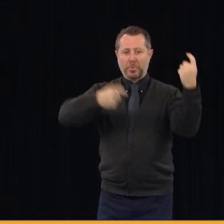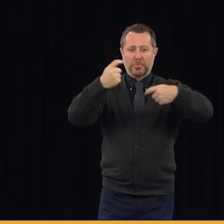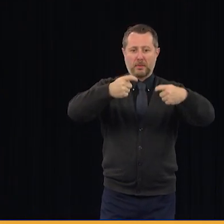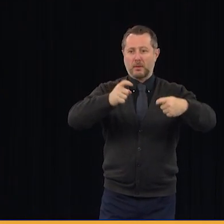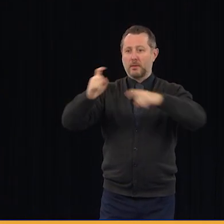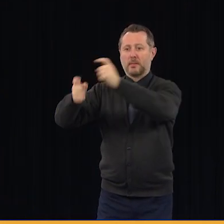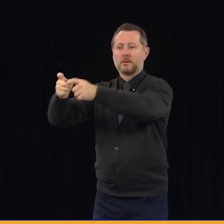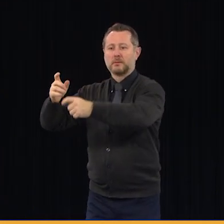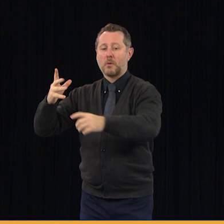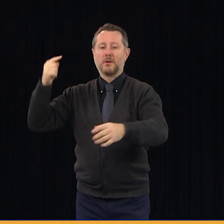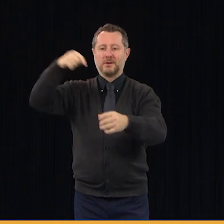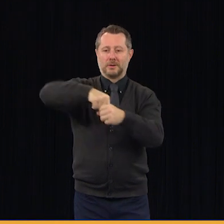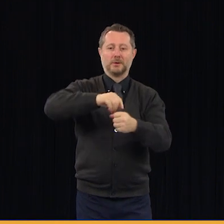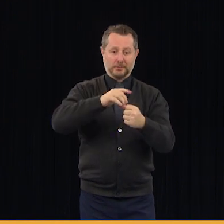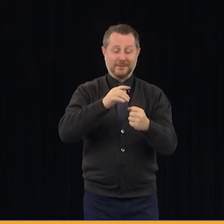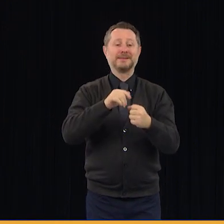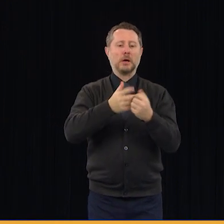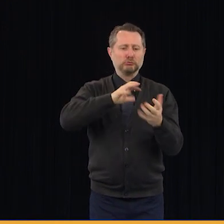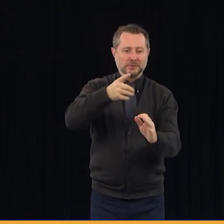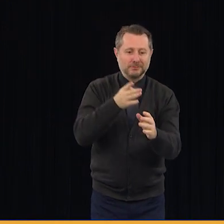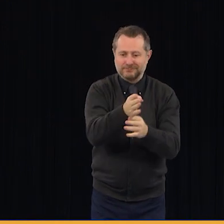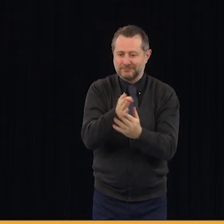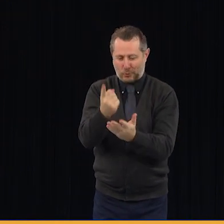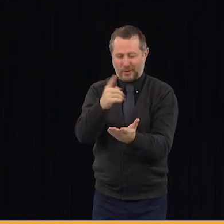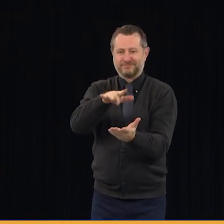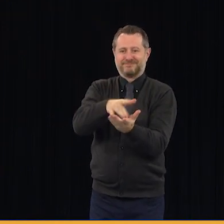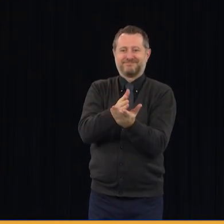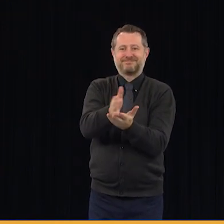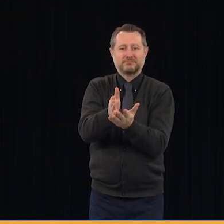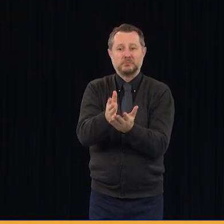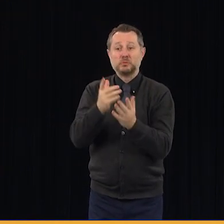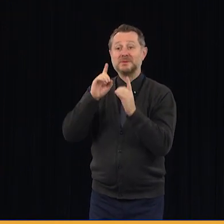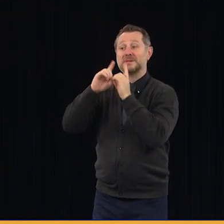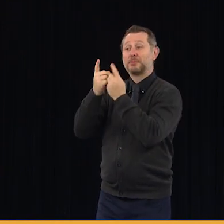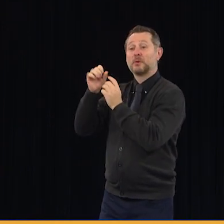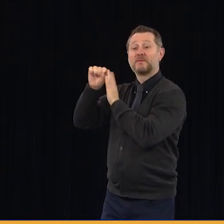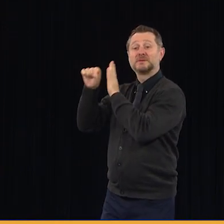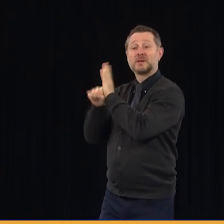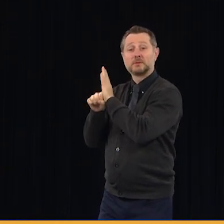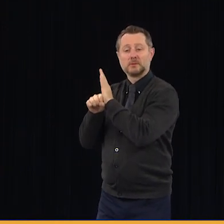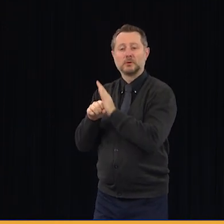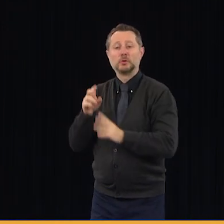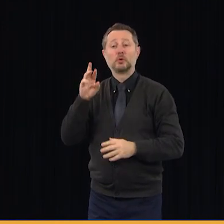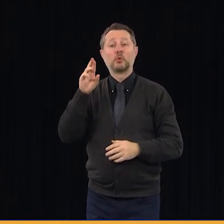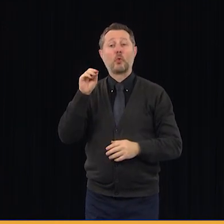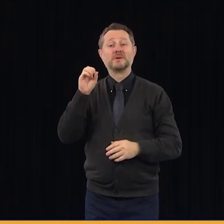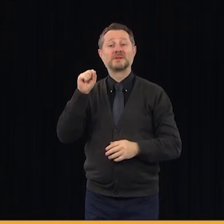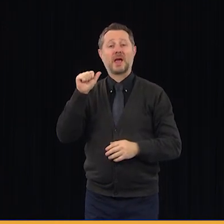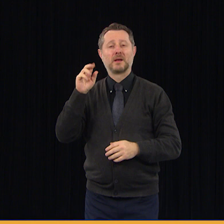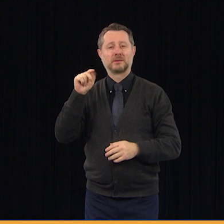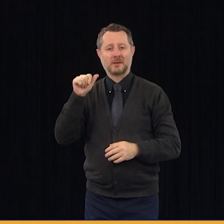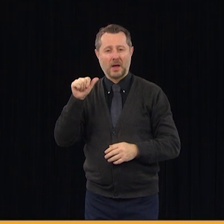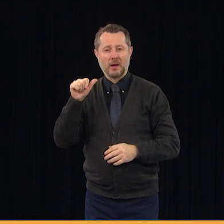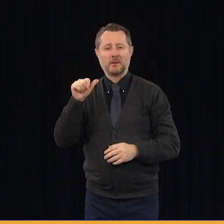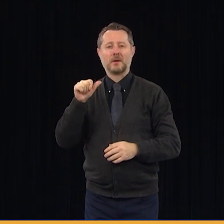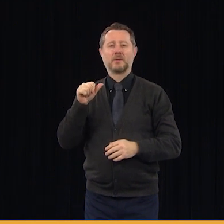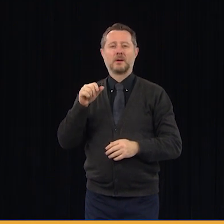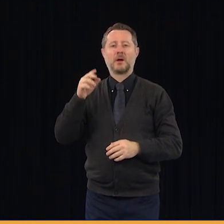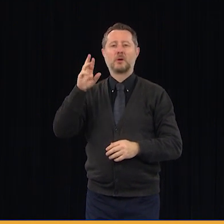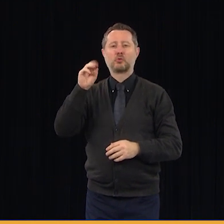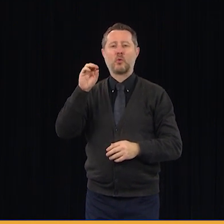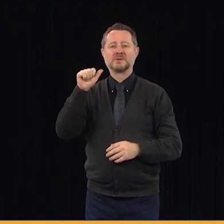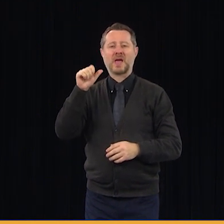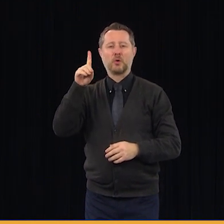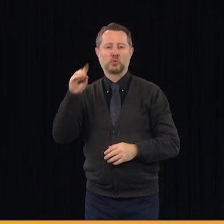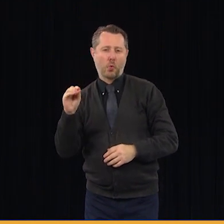need. So the State Department of State, Rosanna Rosado, Secretary of State, and Fran Barrett who coordinates